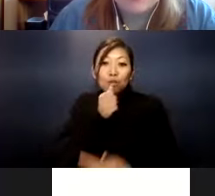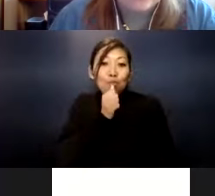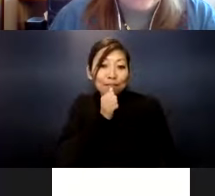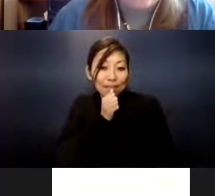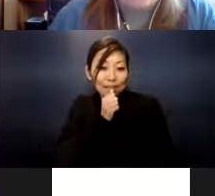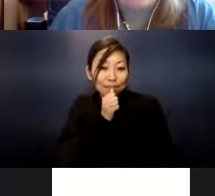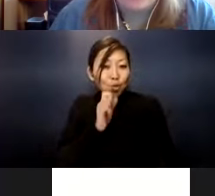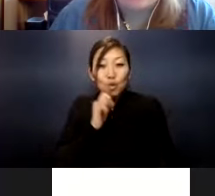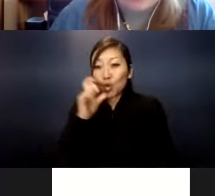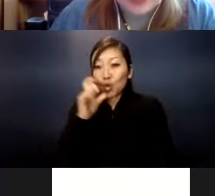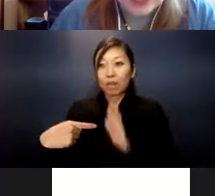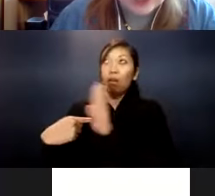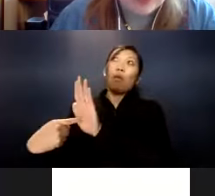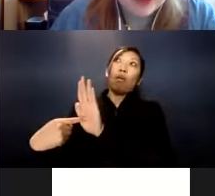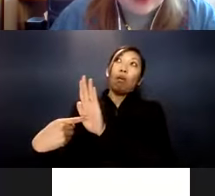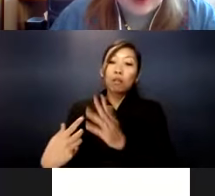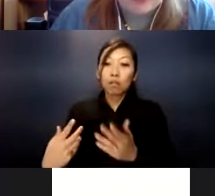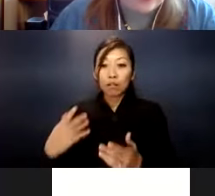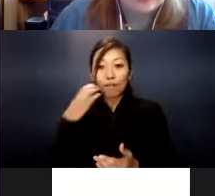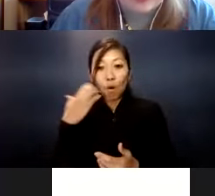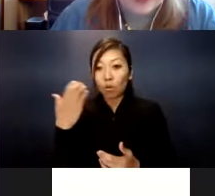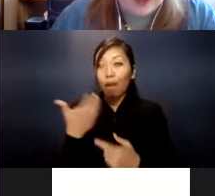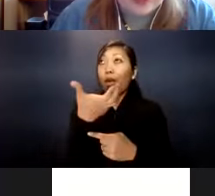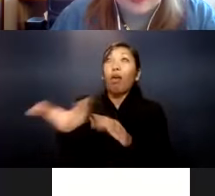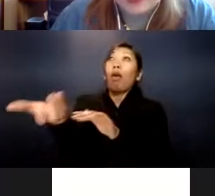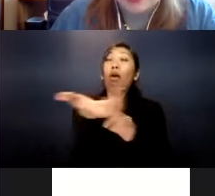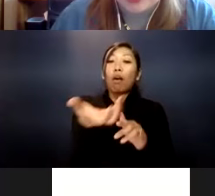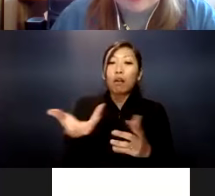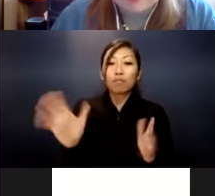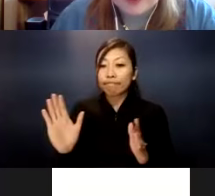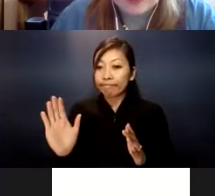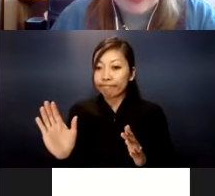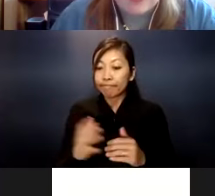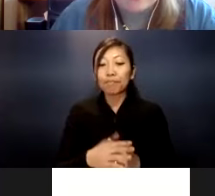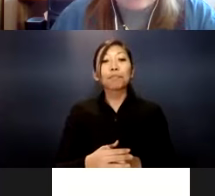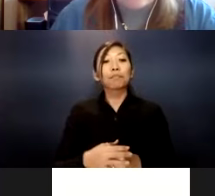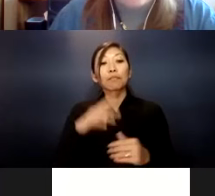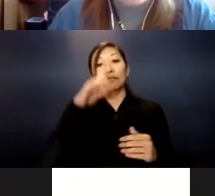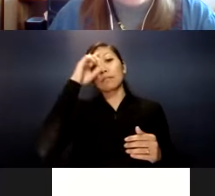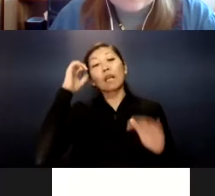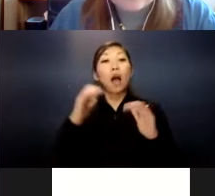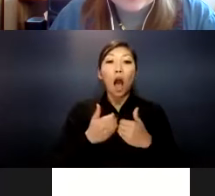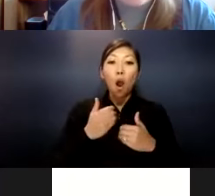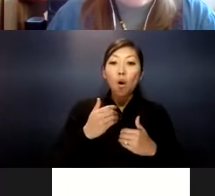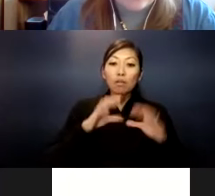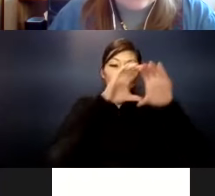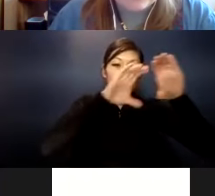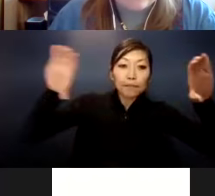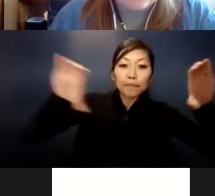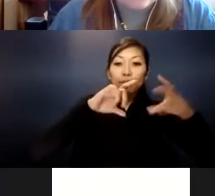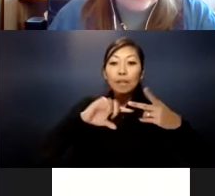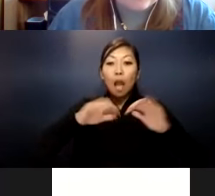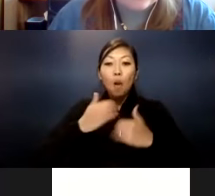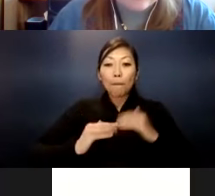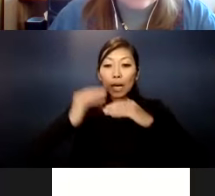Okay, so we've got the relationship spectrum. We talked about healthy relationship building blocks. Another thing you want to talk